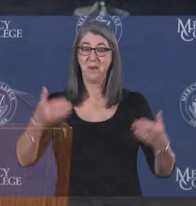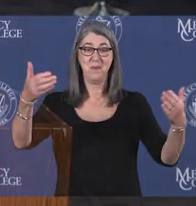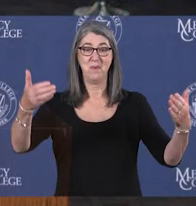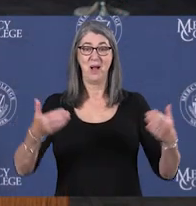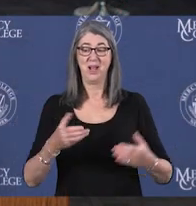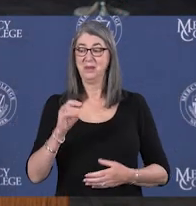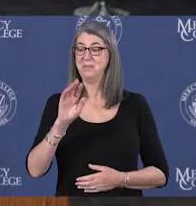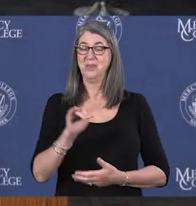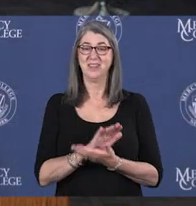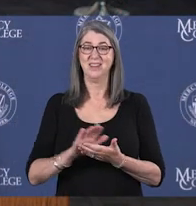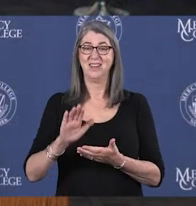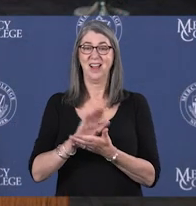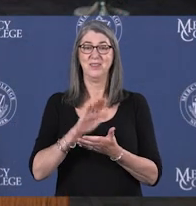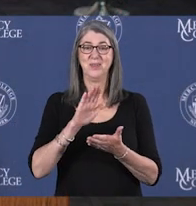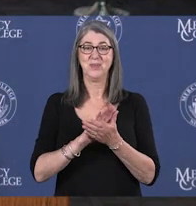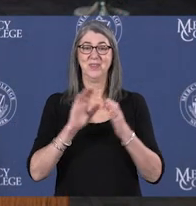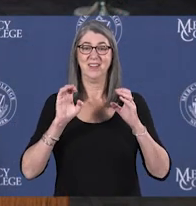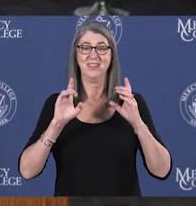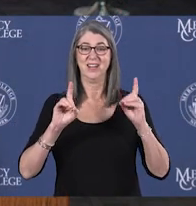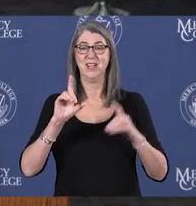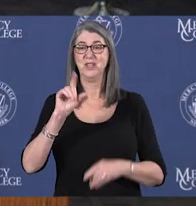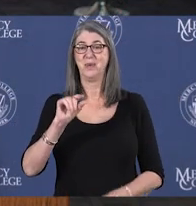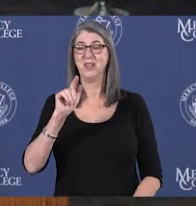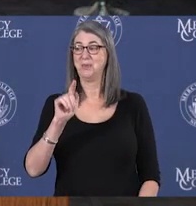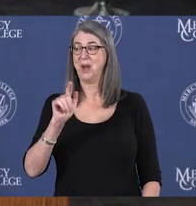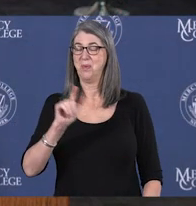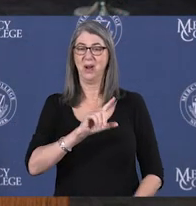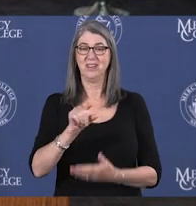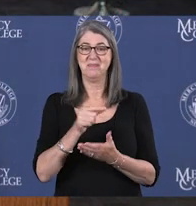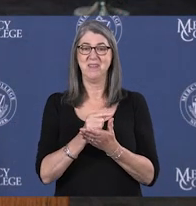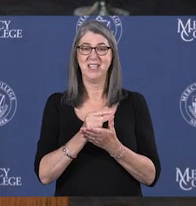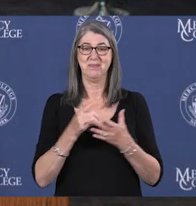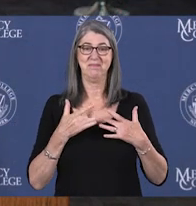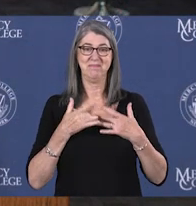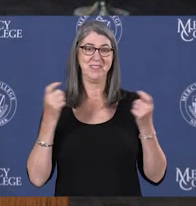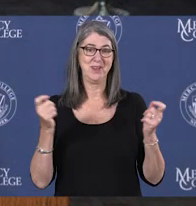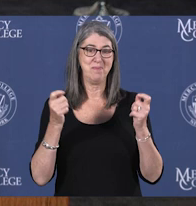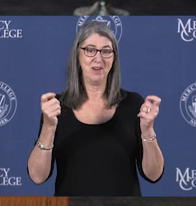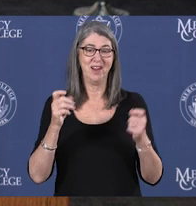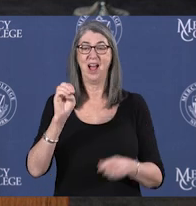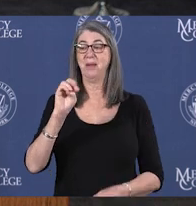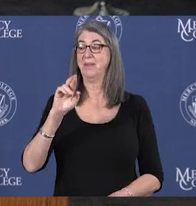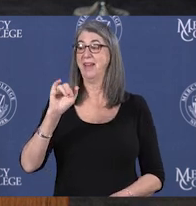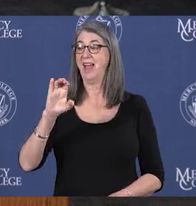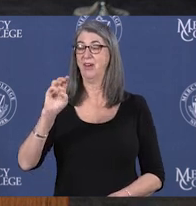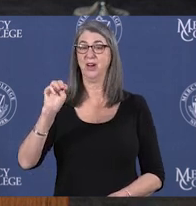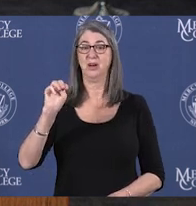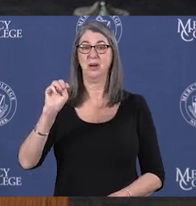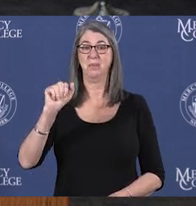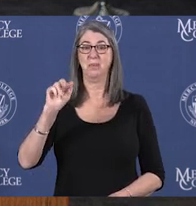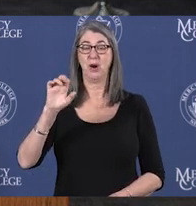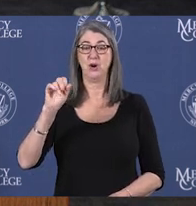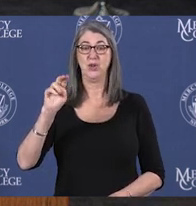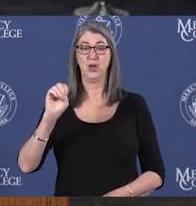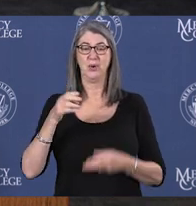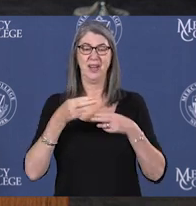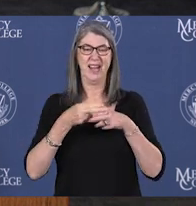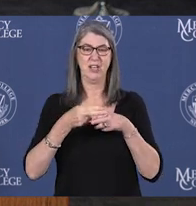Welcome to the Mercy College School of Education 2021 Commencement Ceremony. I'm Eric Martone, Interim Dean of the School of